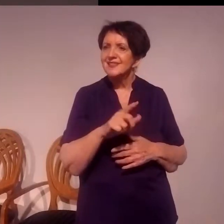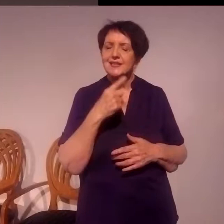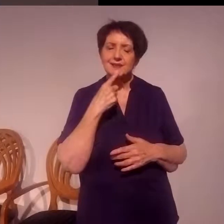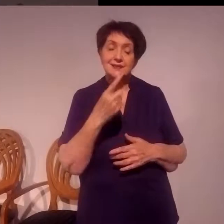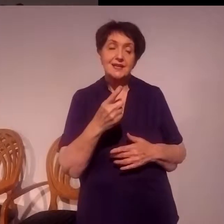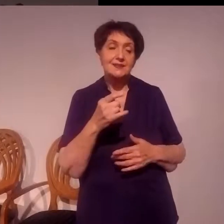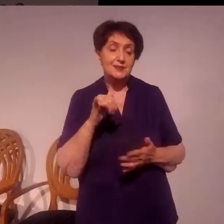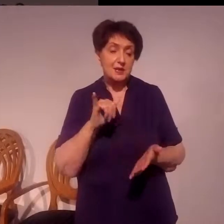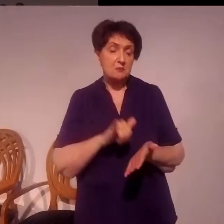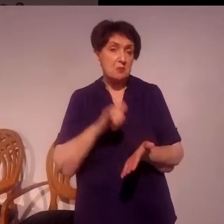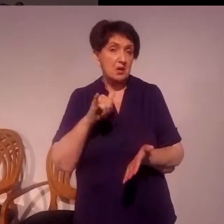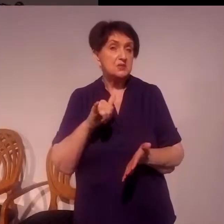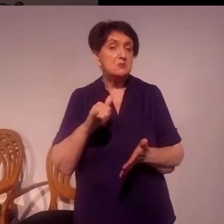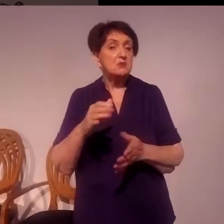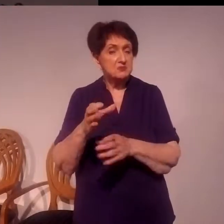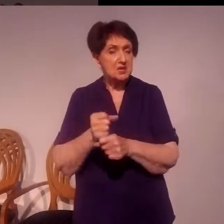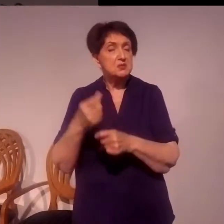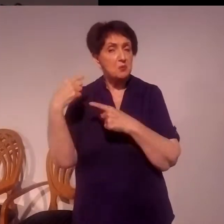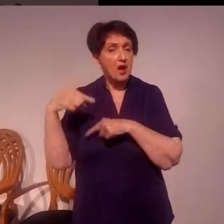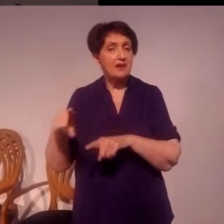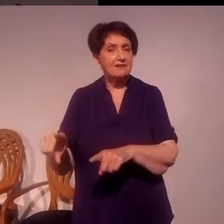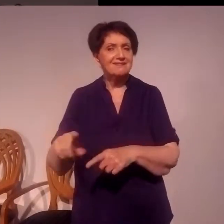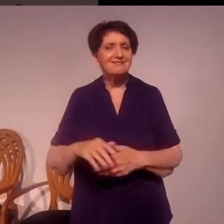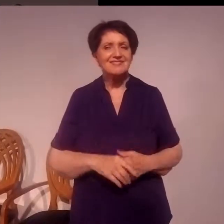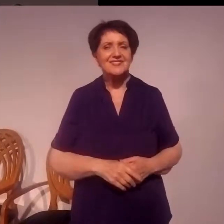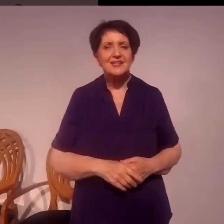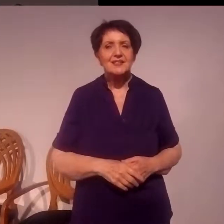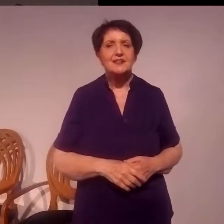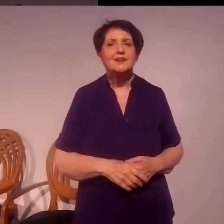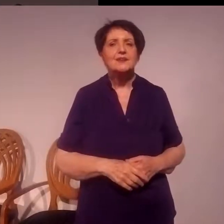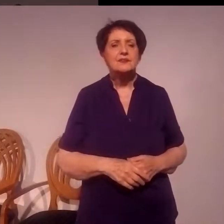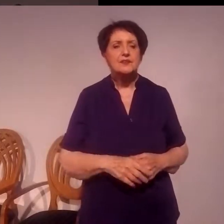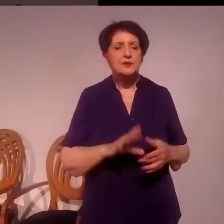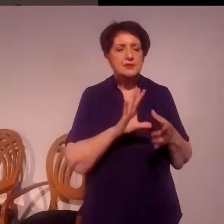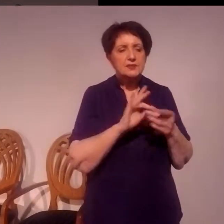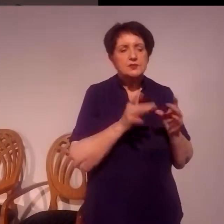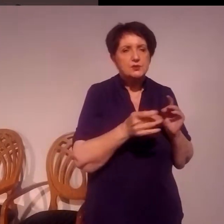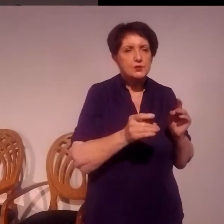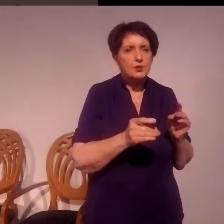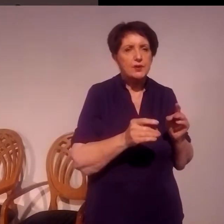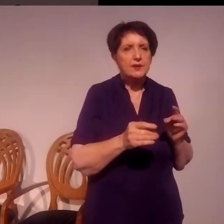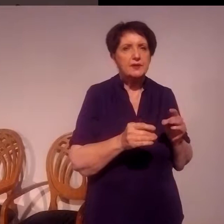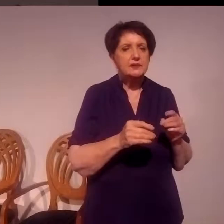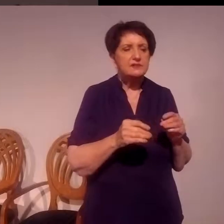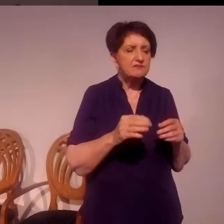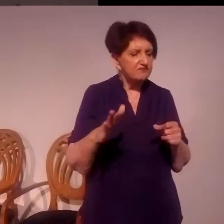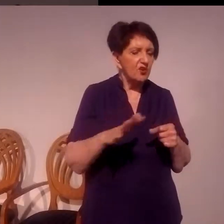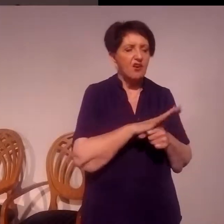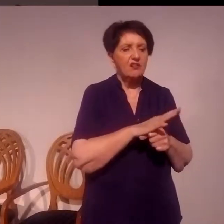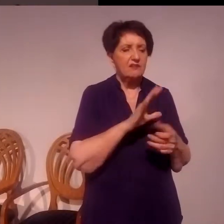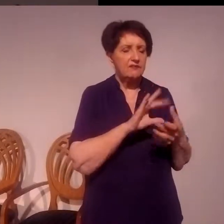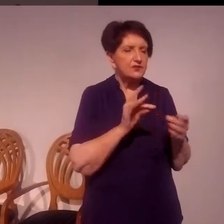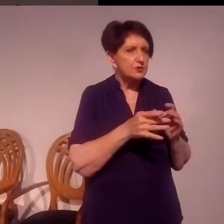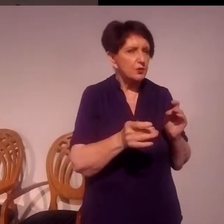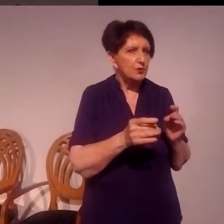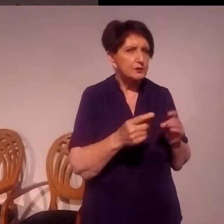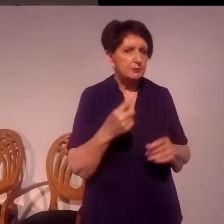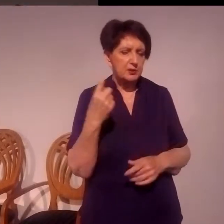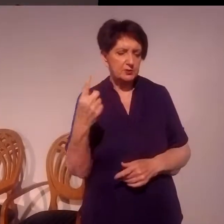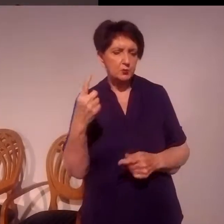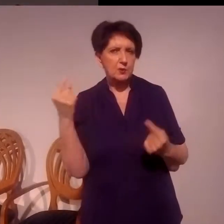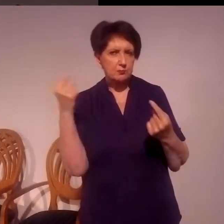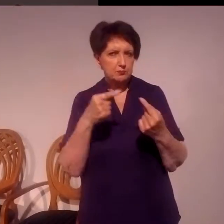Billie Holiday song, by the way. There's an essay in there. It's all filled with essays. And there's this one